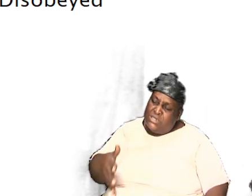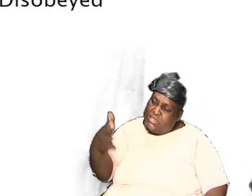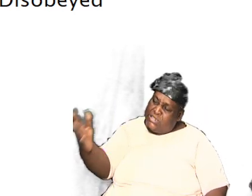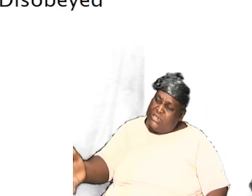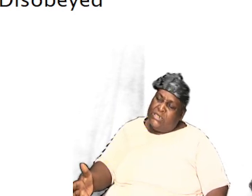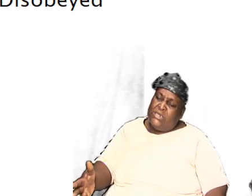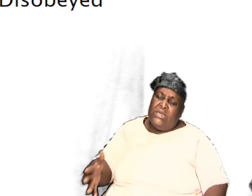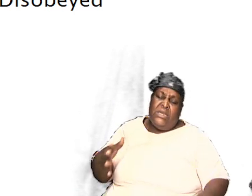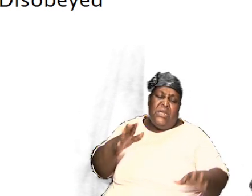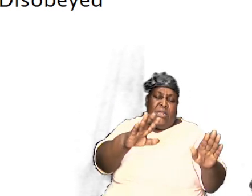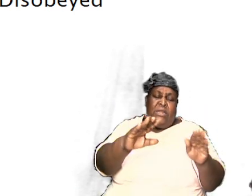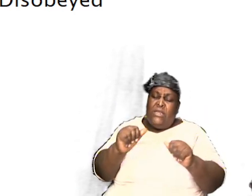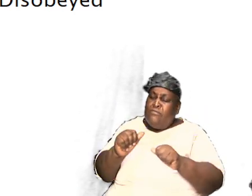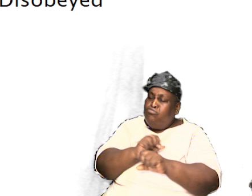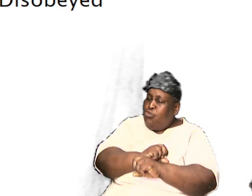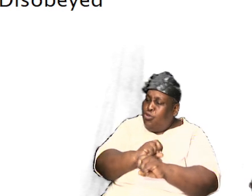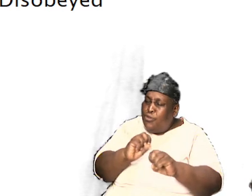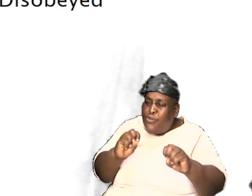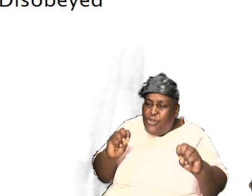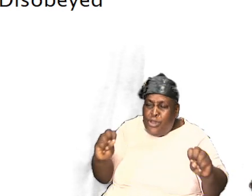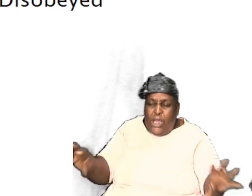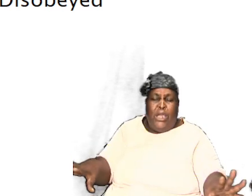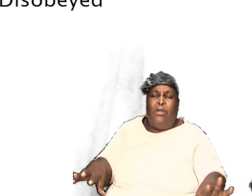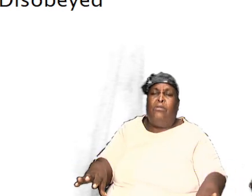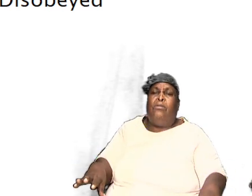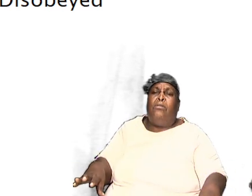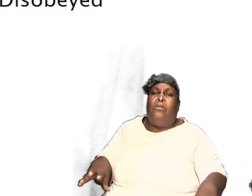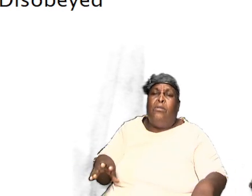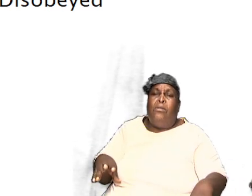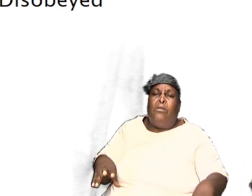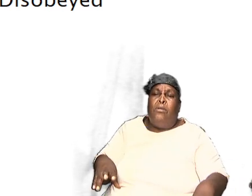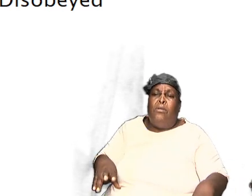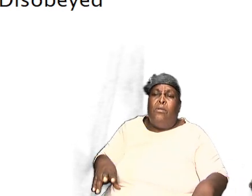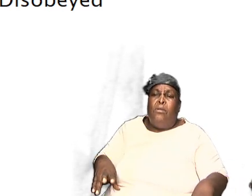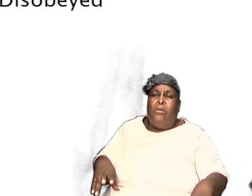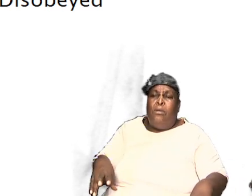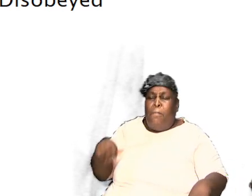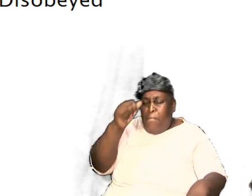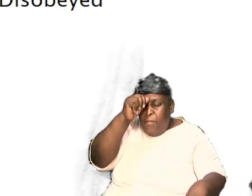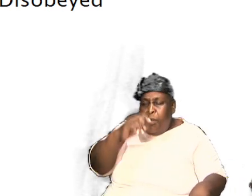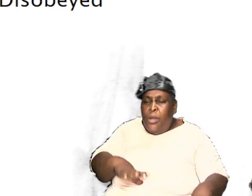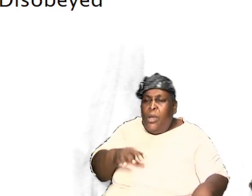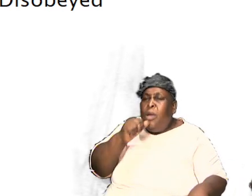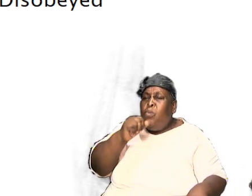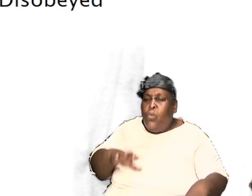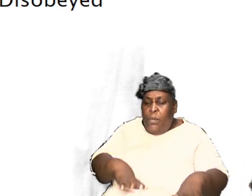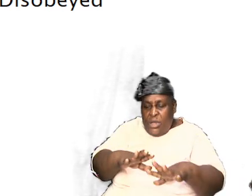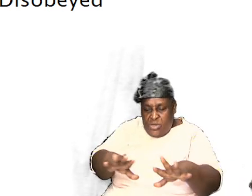Leave nothing. Destroy the Amalekites and spare nothing.